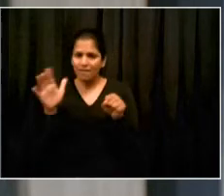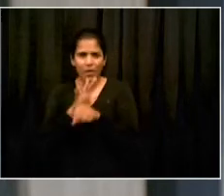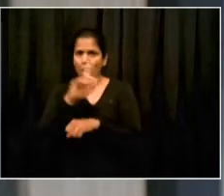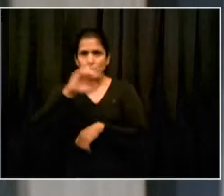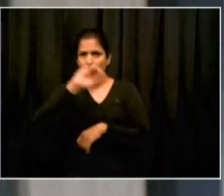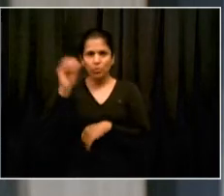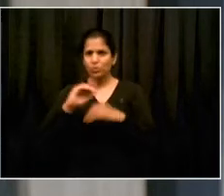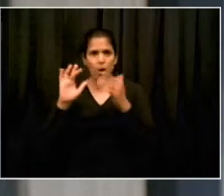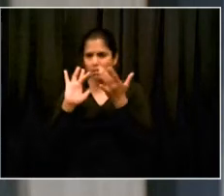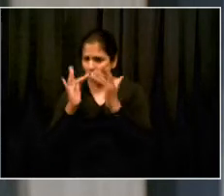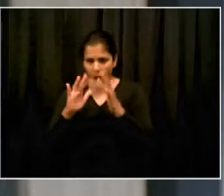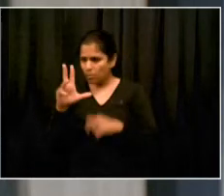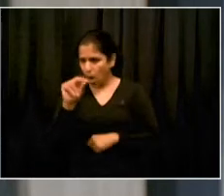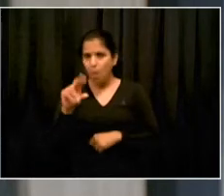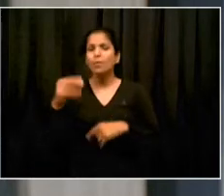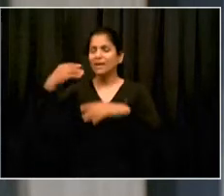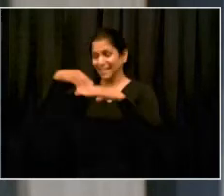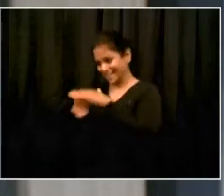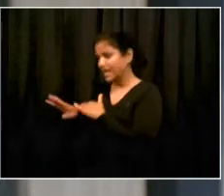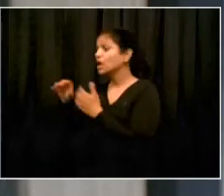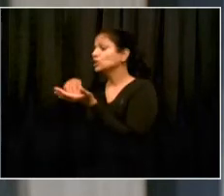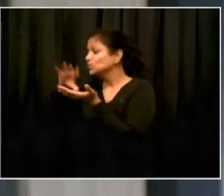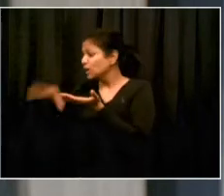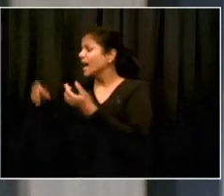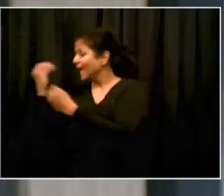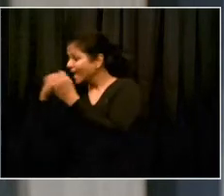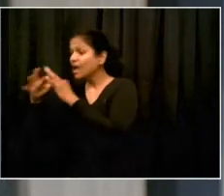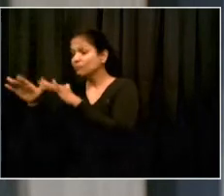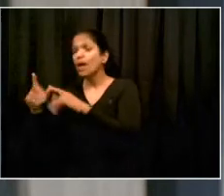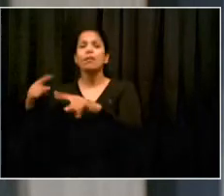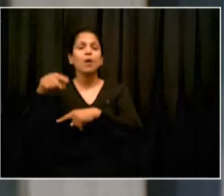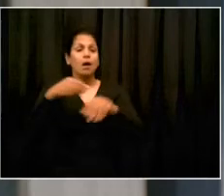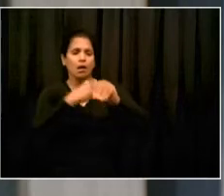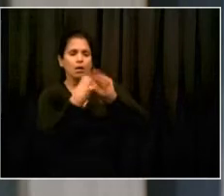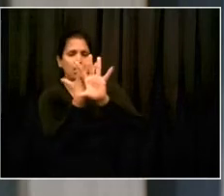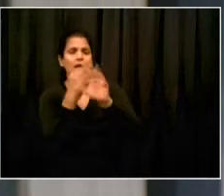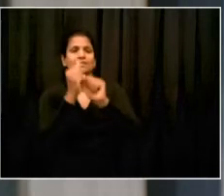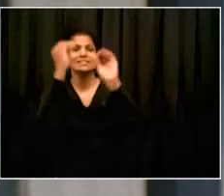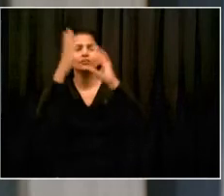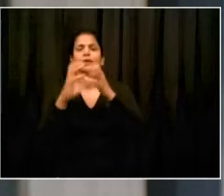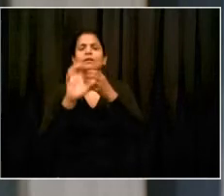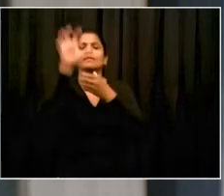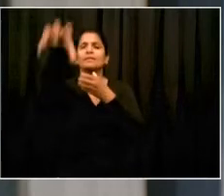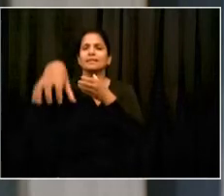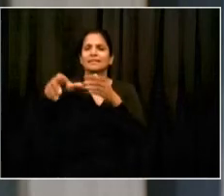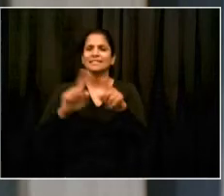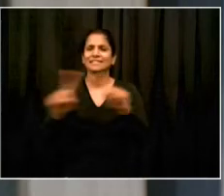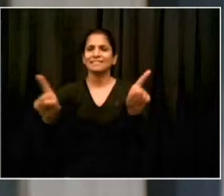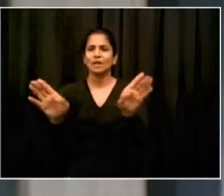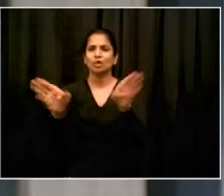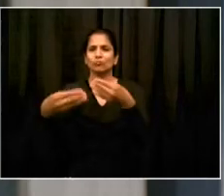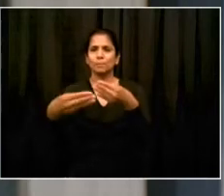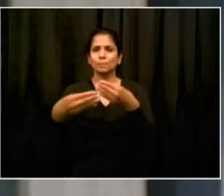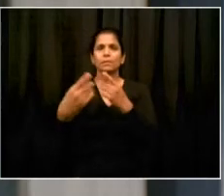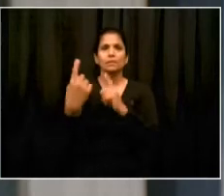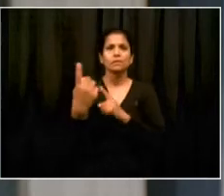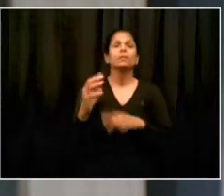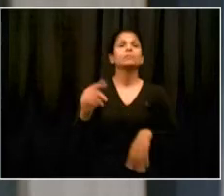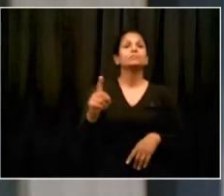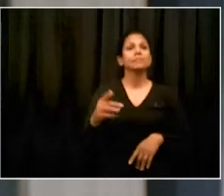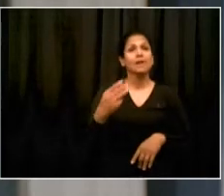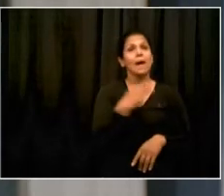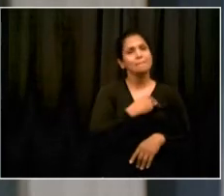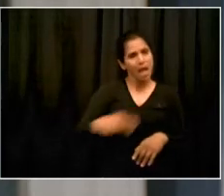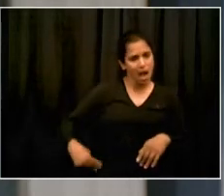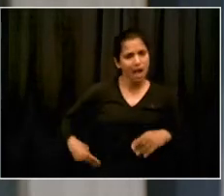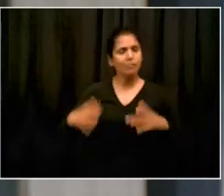build capacity and get more and more teachers onboarded, more and more substitute teachers onboarded, you're going to see that this will stabilize